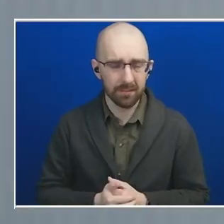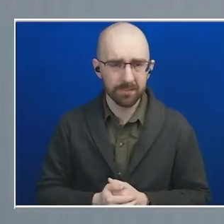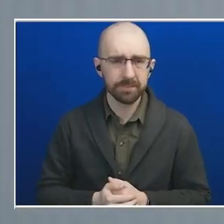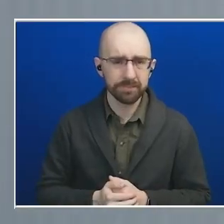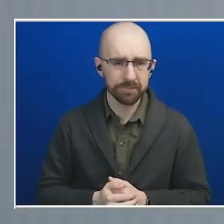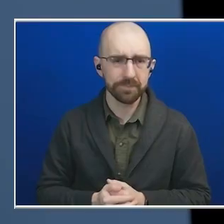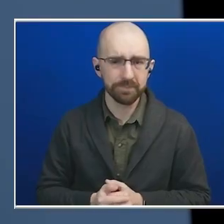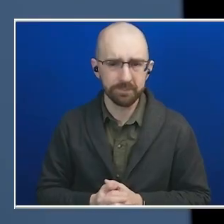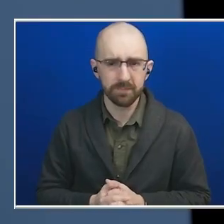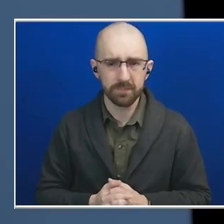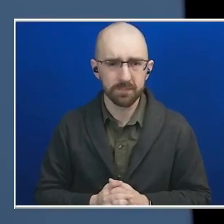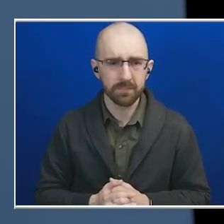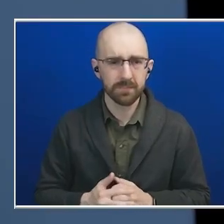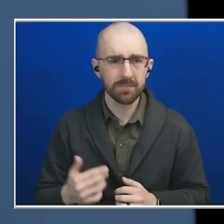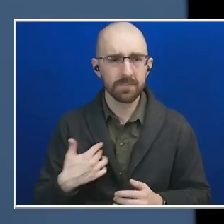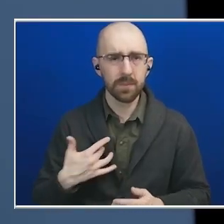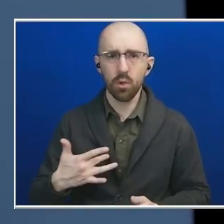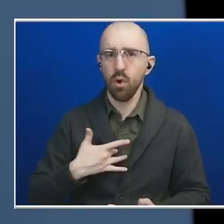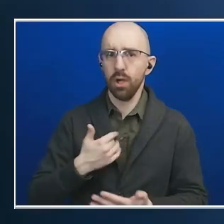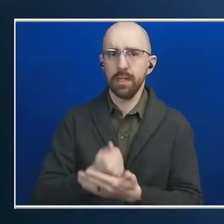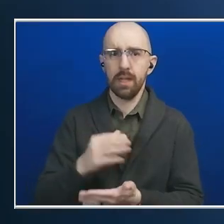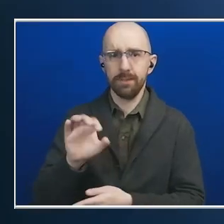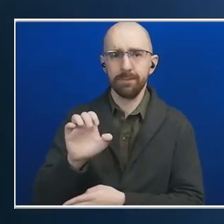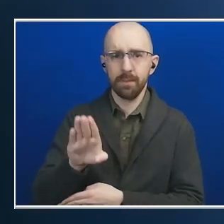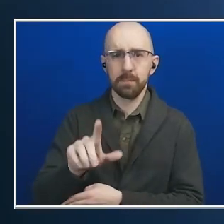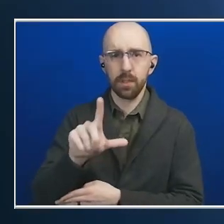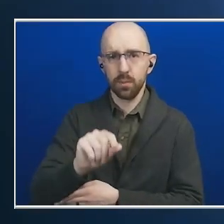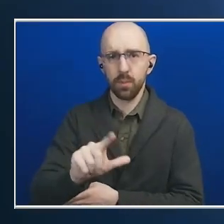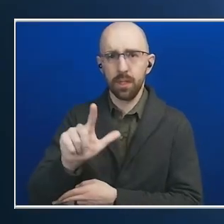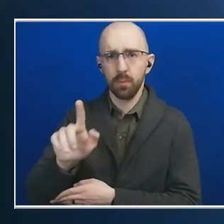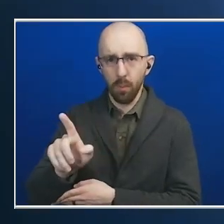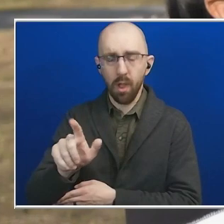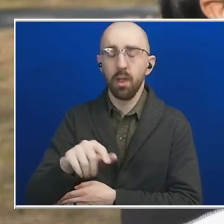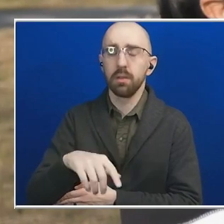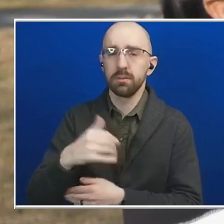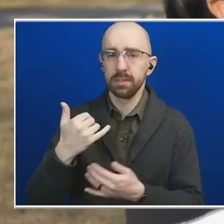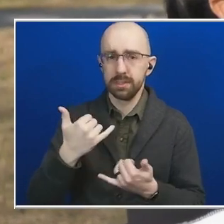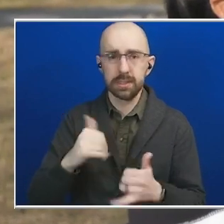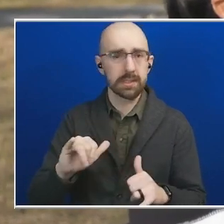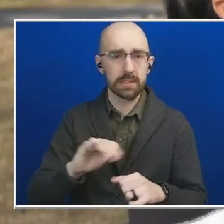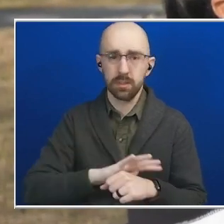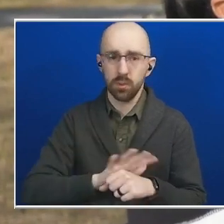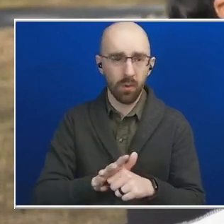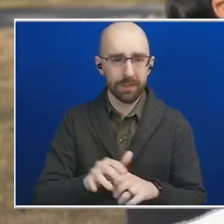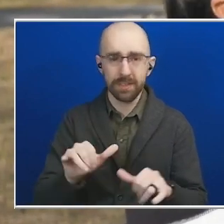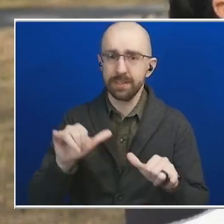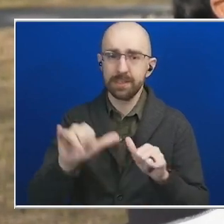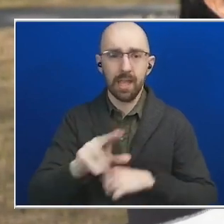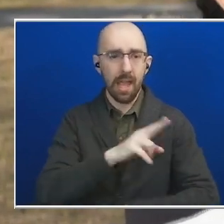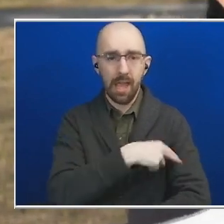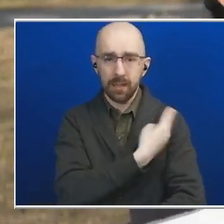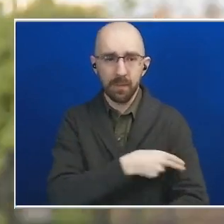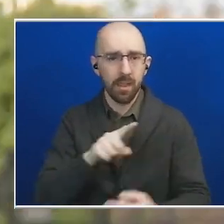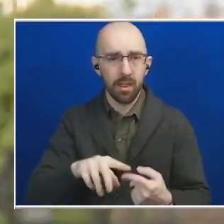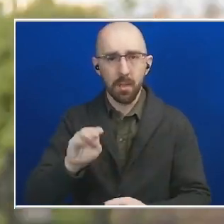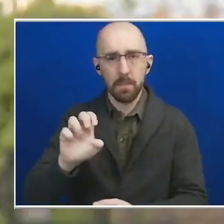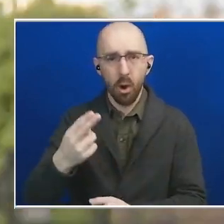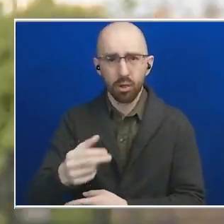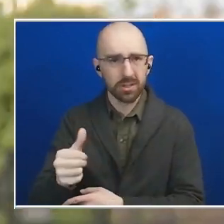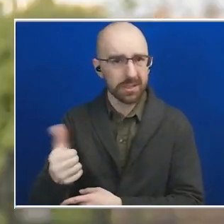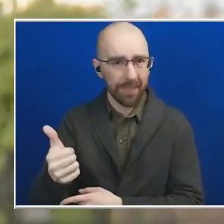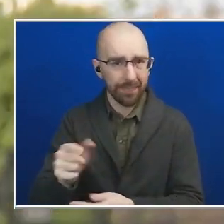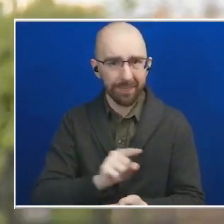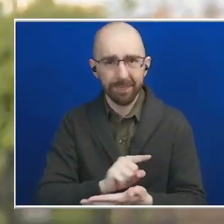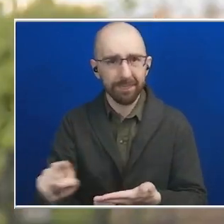I had a heart attack, February 2021, still COVID. Stayed in the hospital till March 10th. But it was